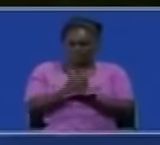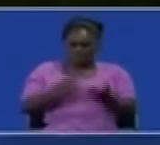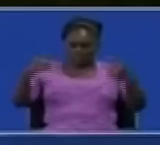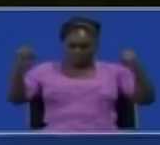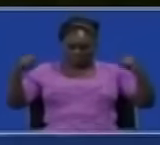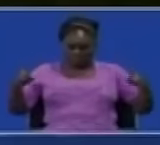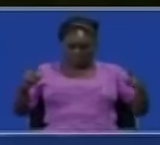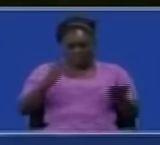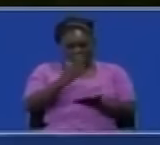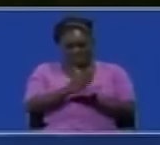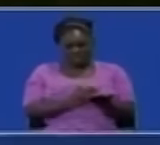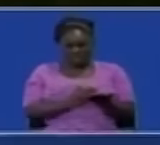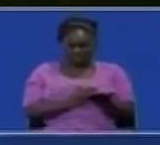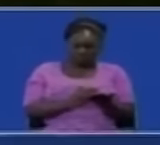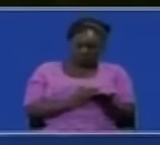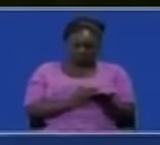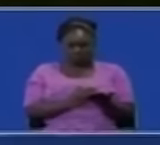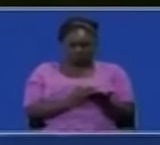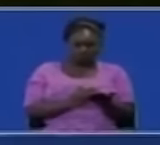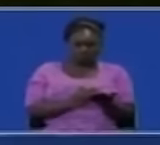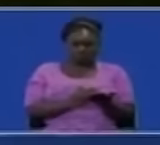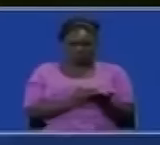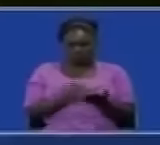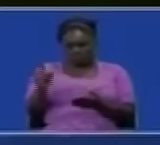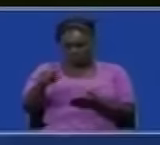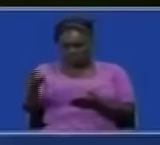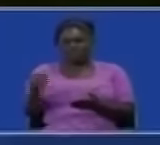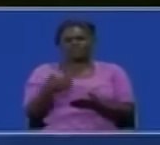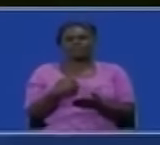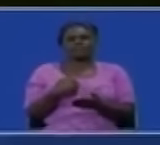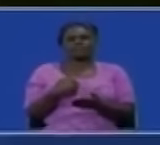successfully, some with the mistakes.